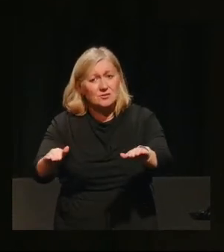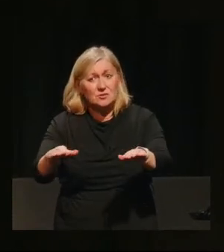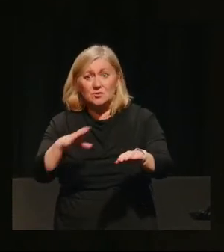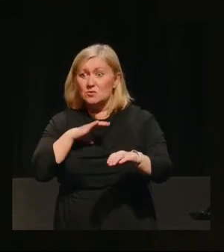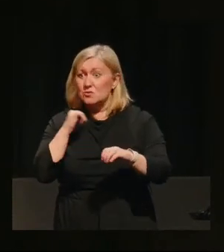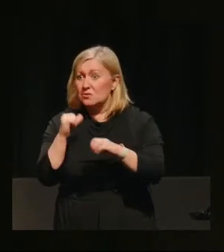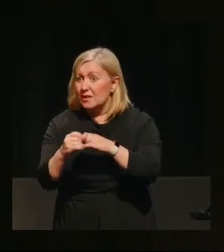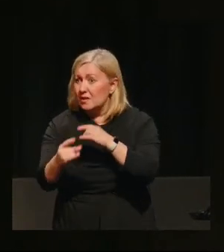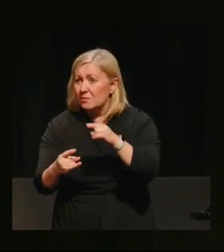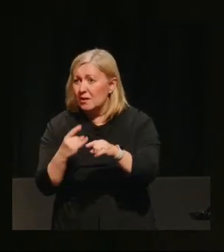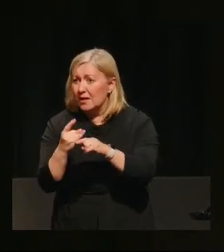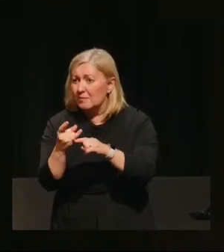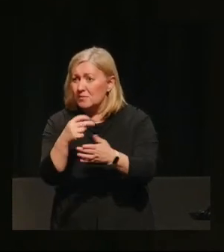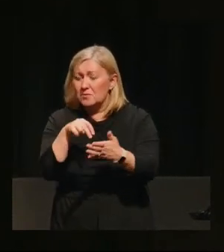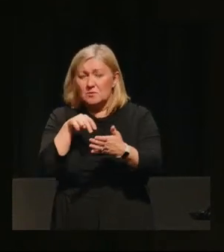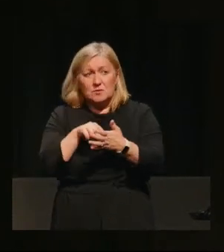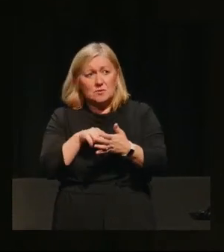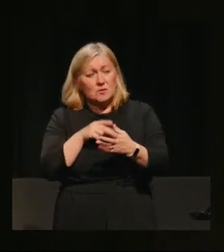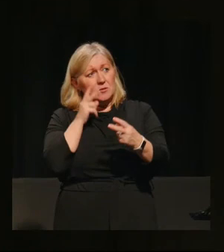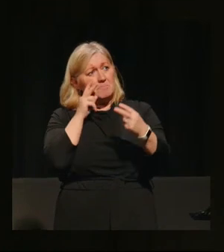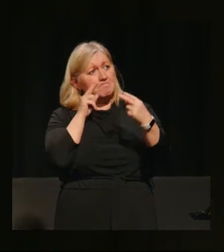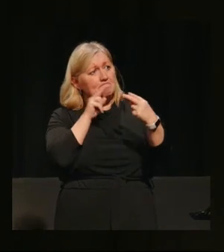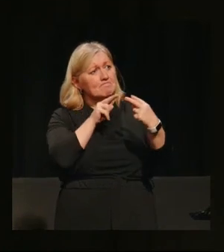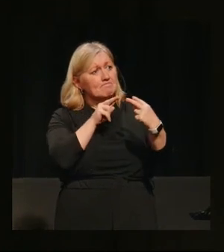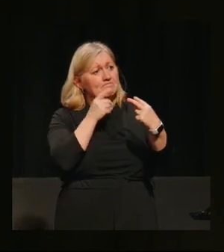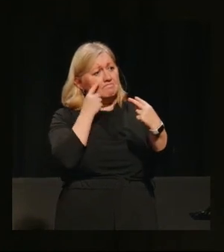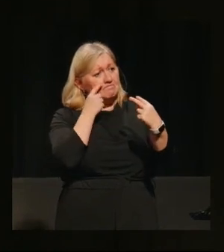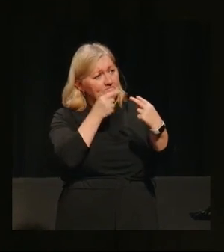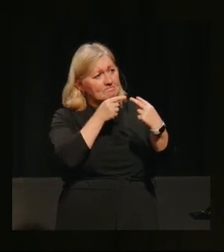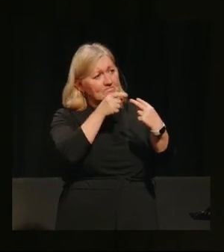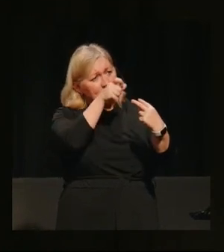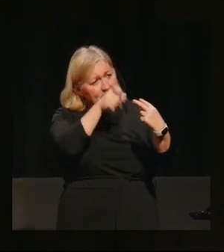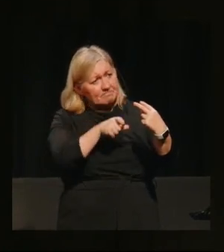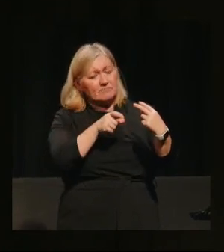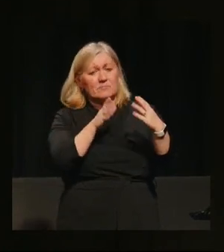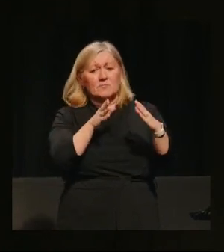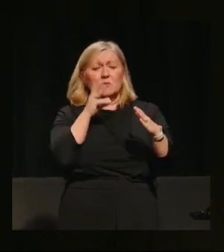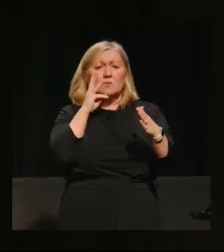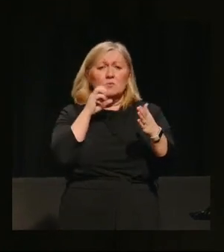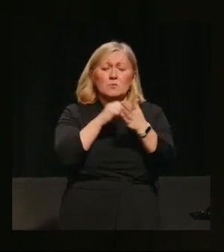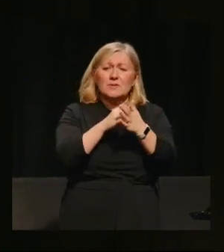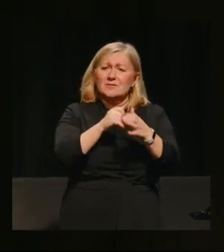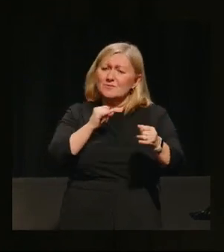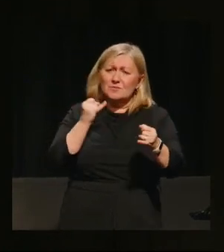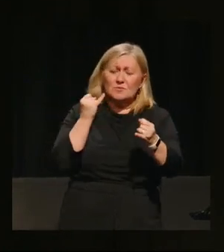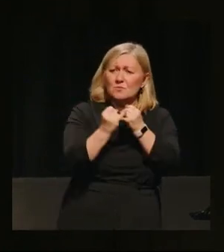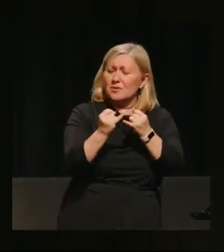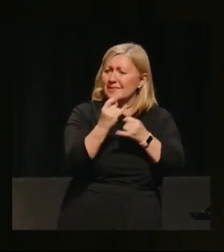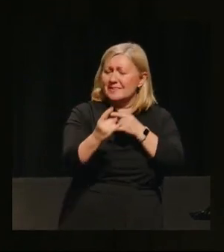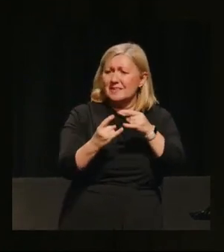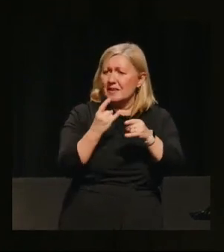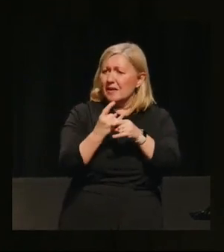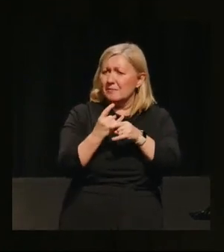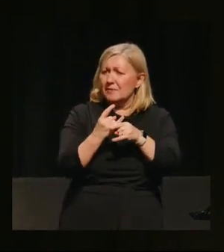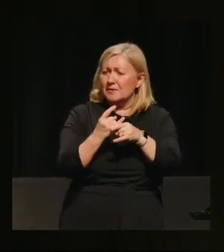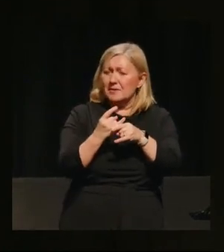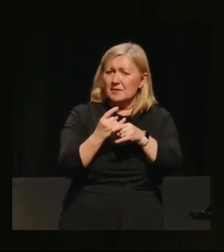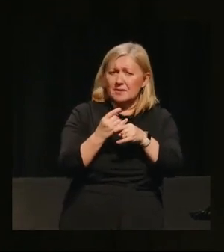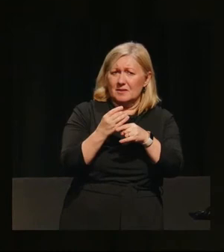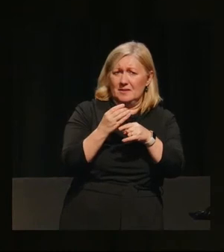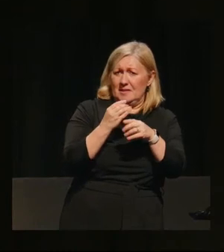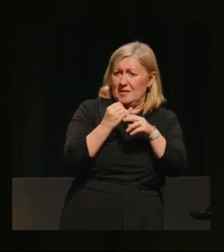into the eyes that witnessed the most cataclysmic events ever unleashed by mankind upon